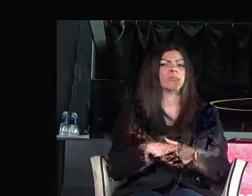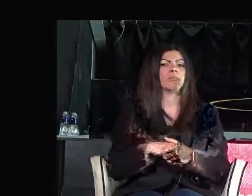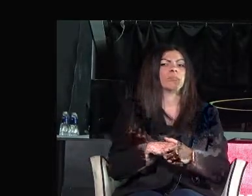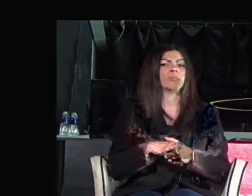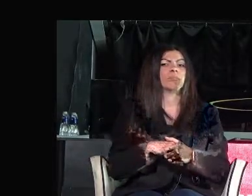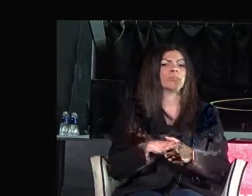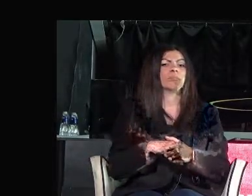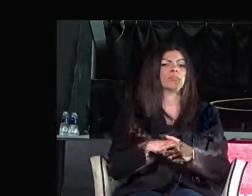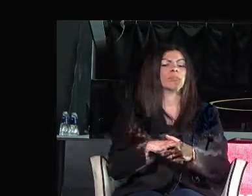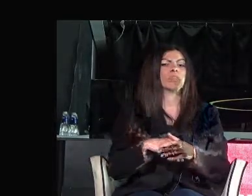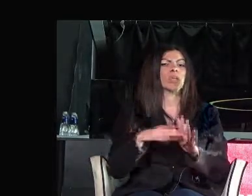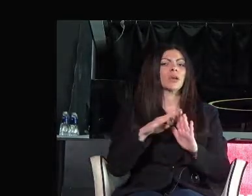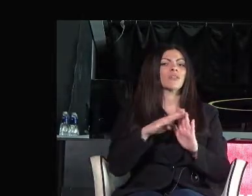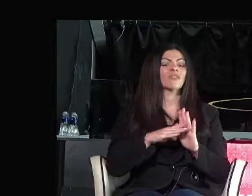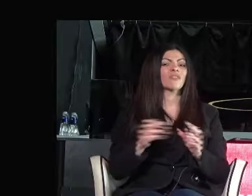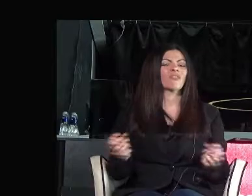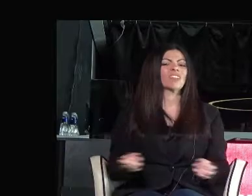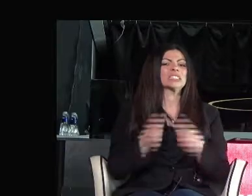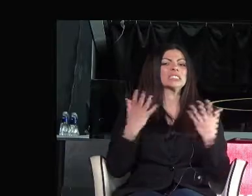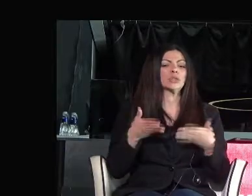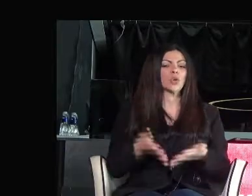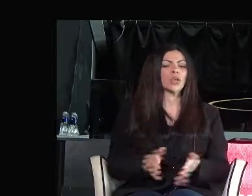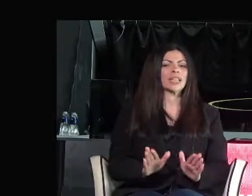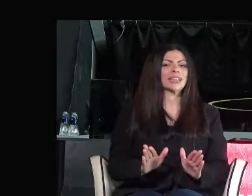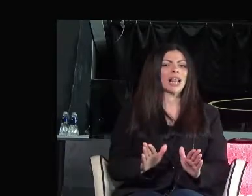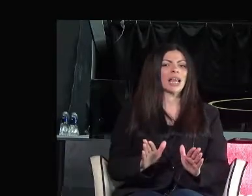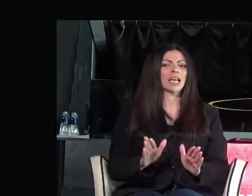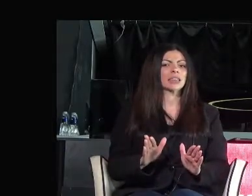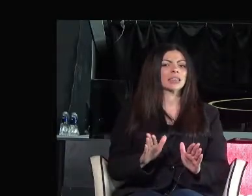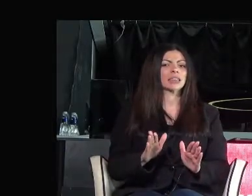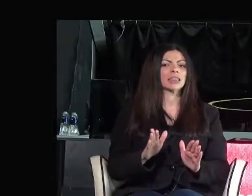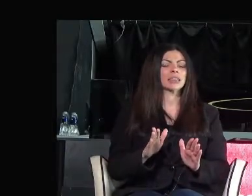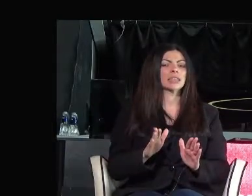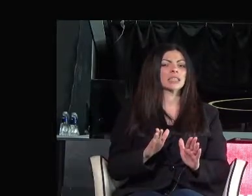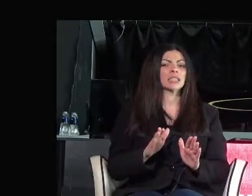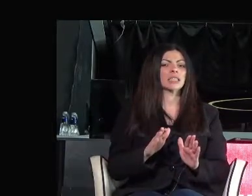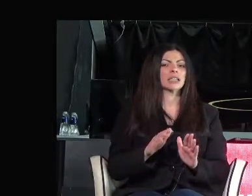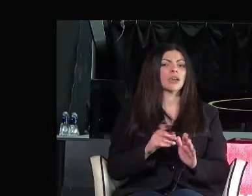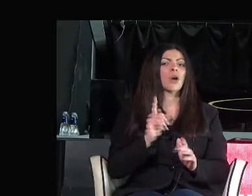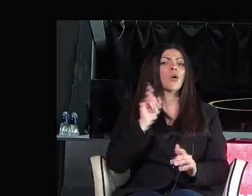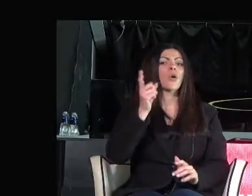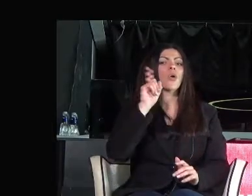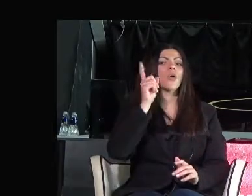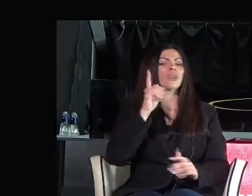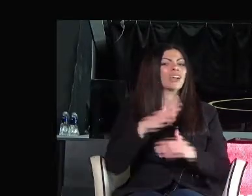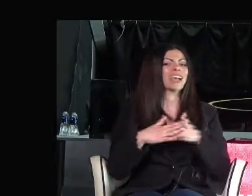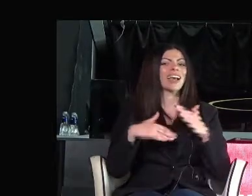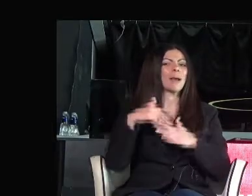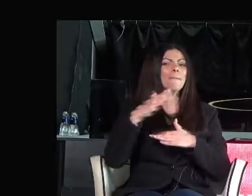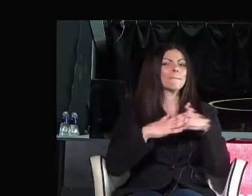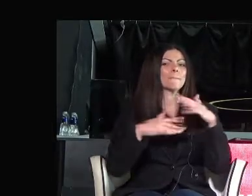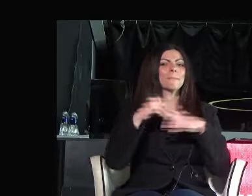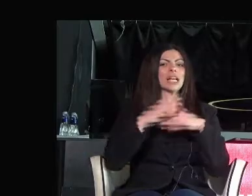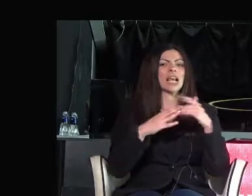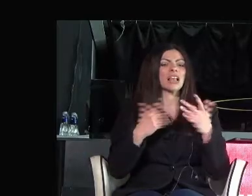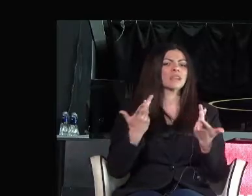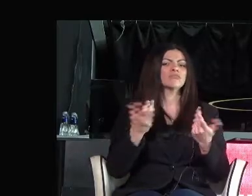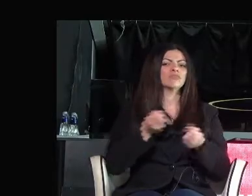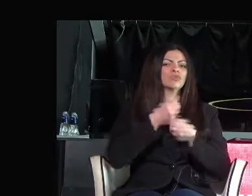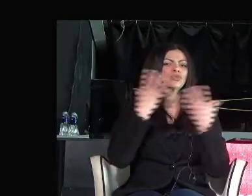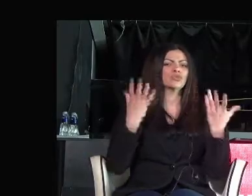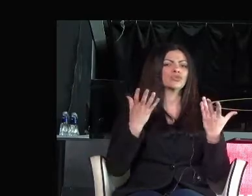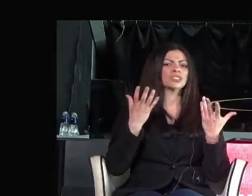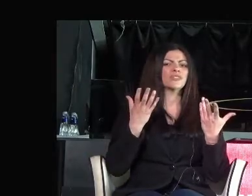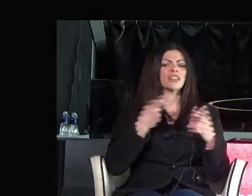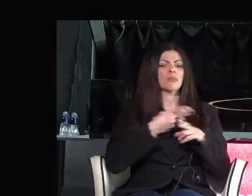the communist regime, but eventually it really means the assimilation and the ethnic cleansing and the deportation of Bulgarian Turks. And I want